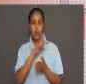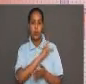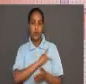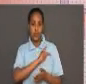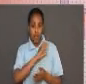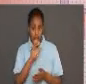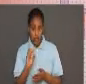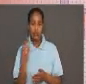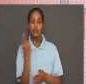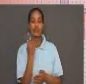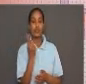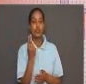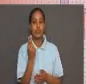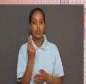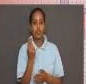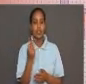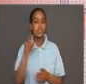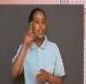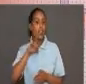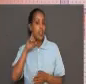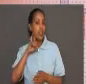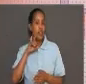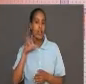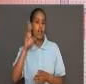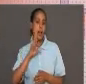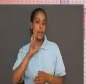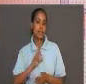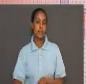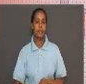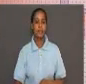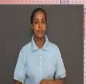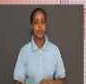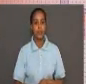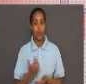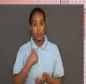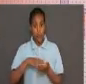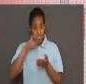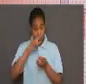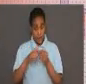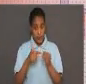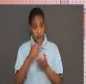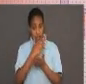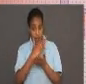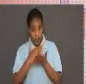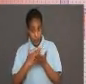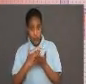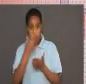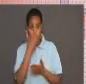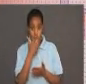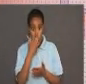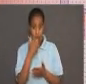properties and uses of synthetic rubber. We learned about some of the